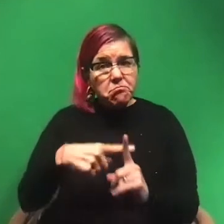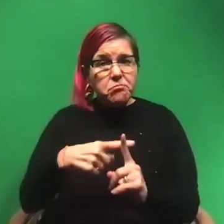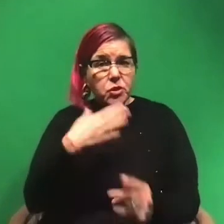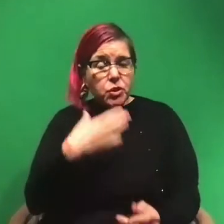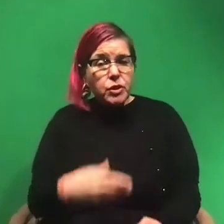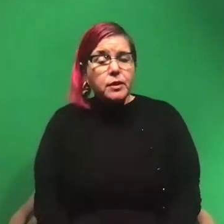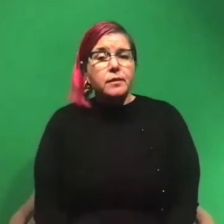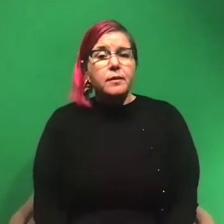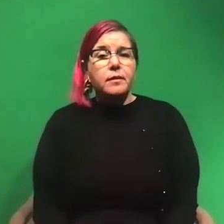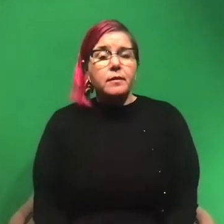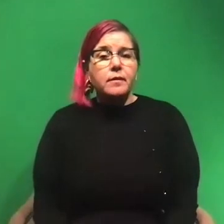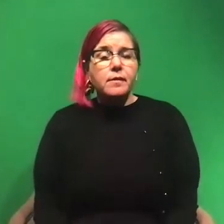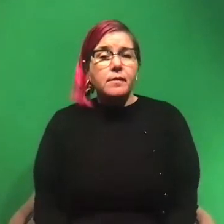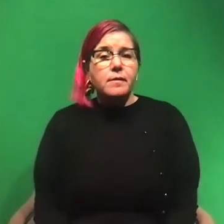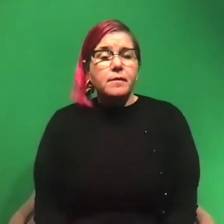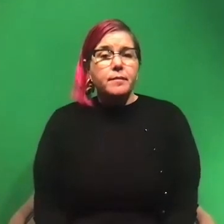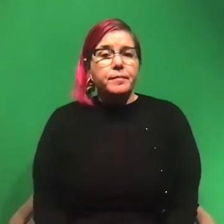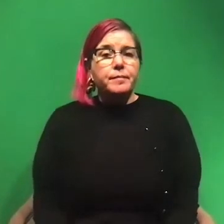people are using those